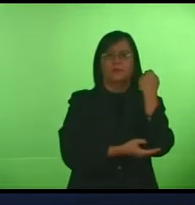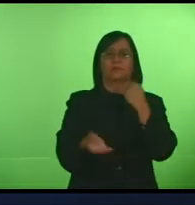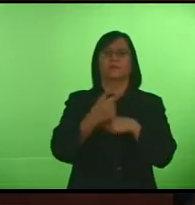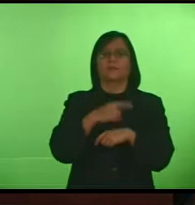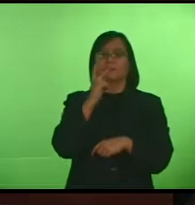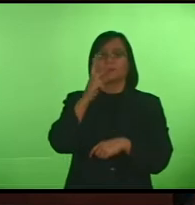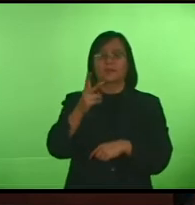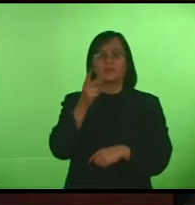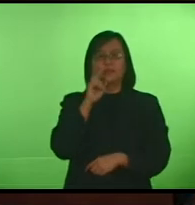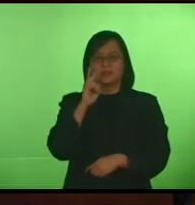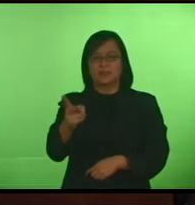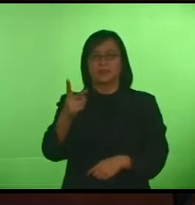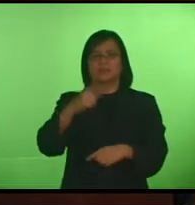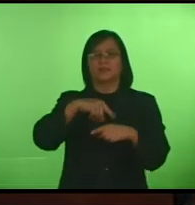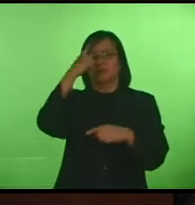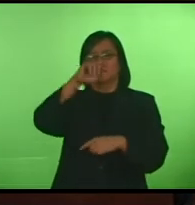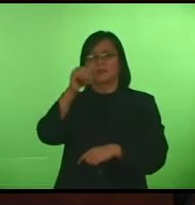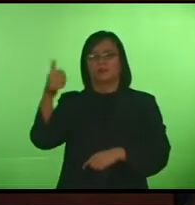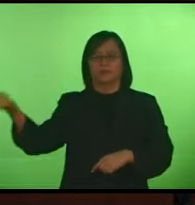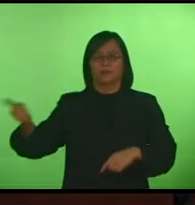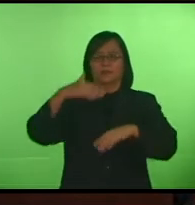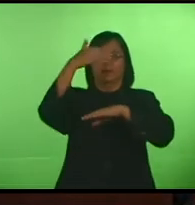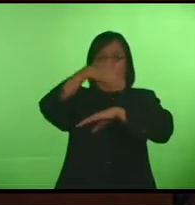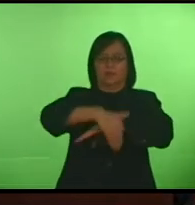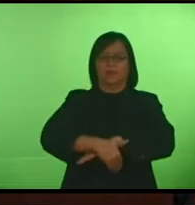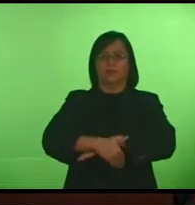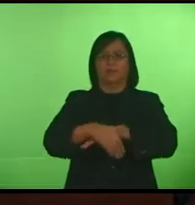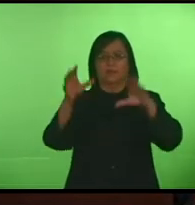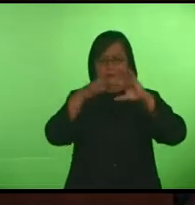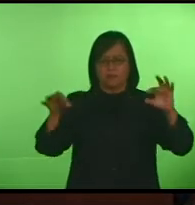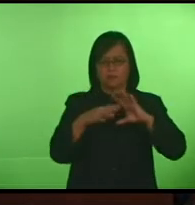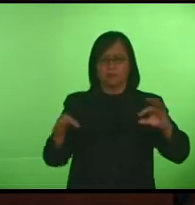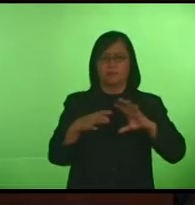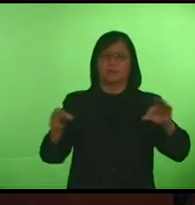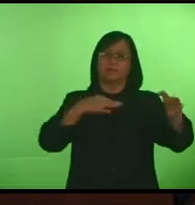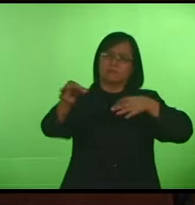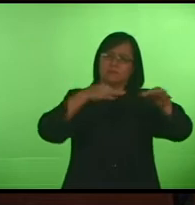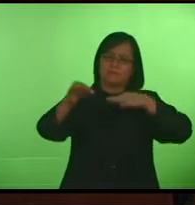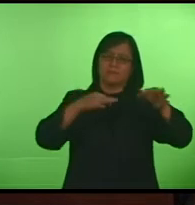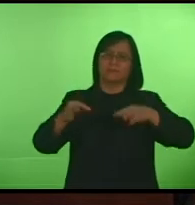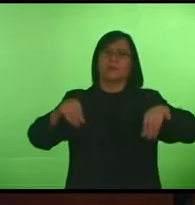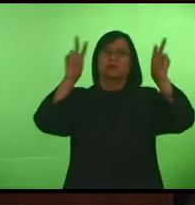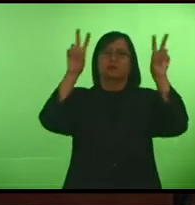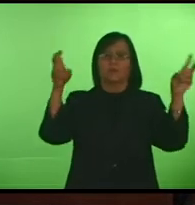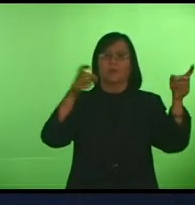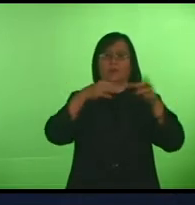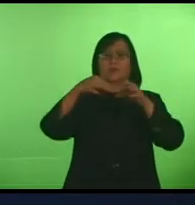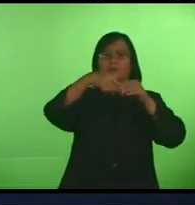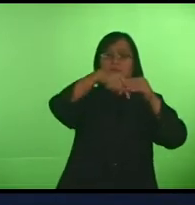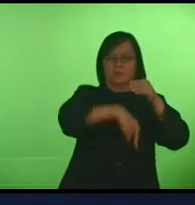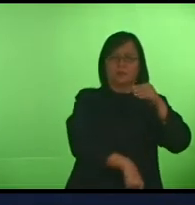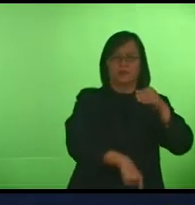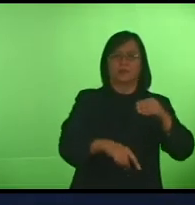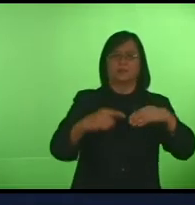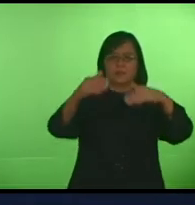night. So this sentence describes the topic sentence further. The next one will